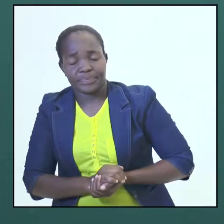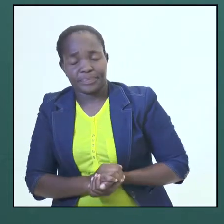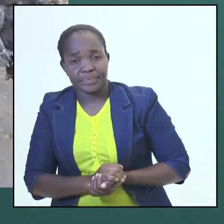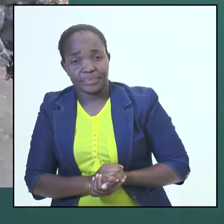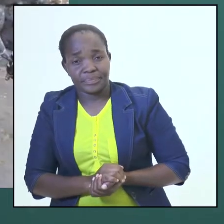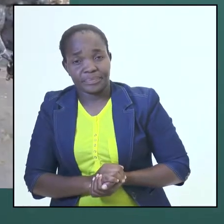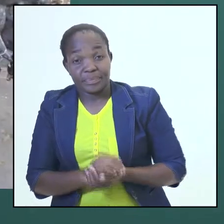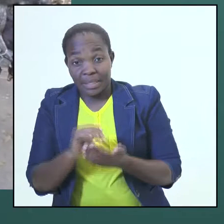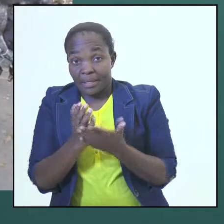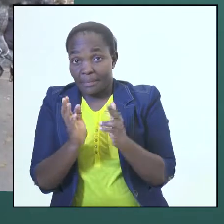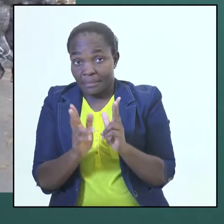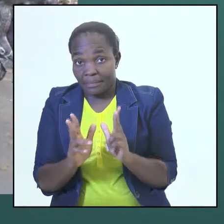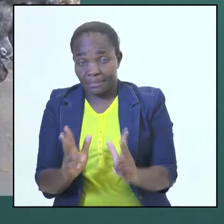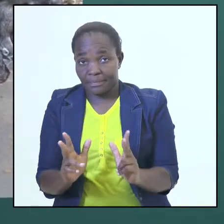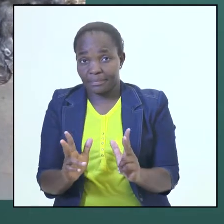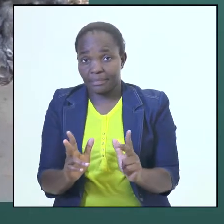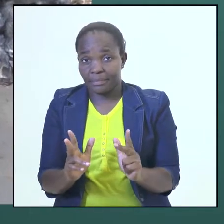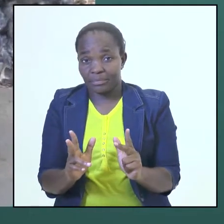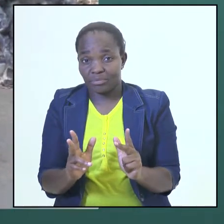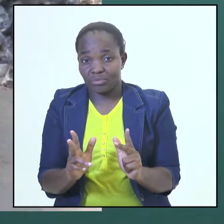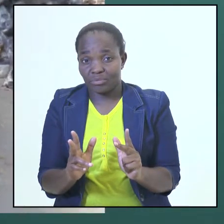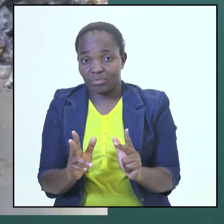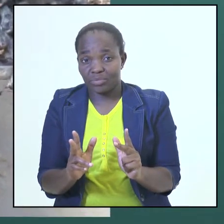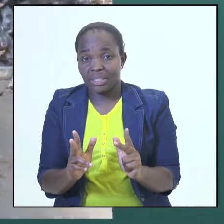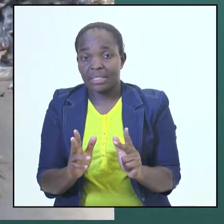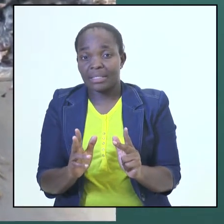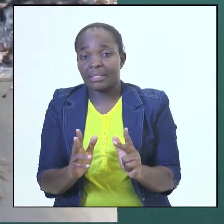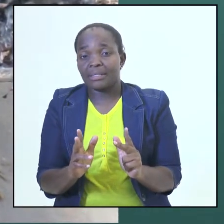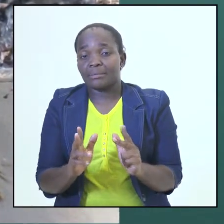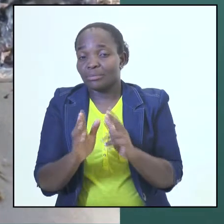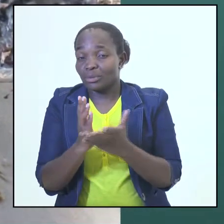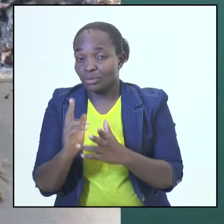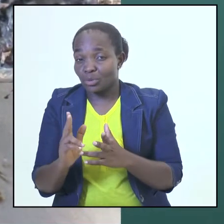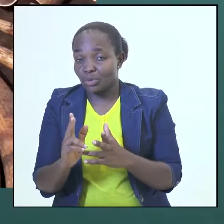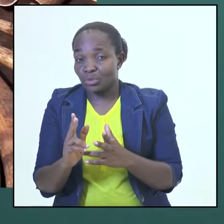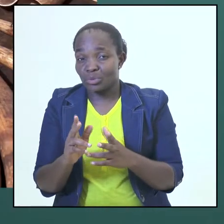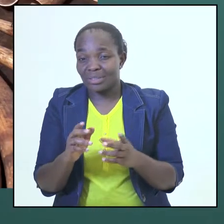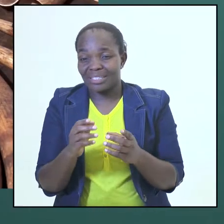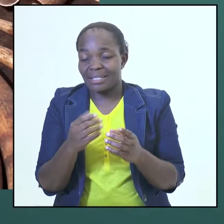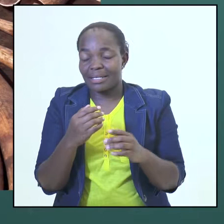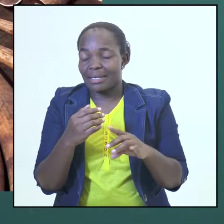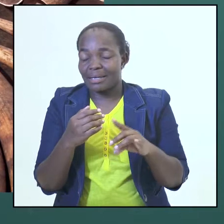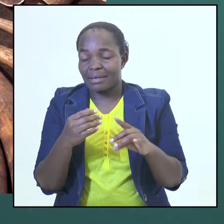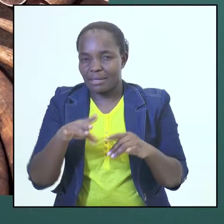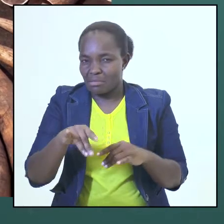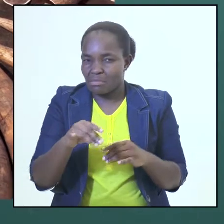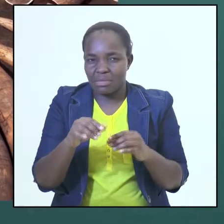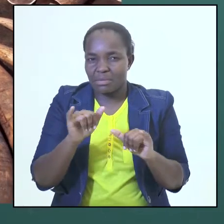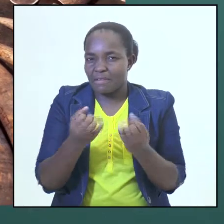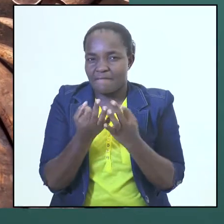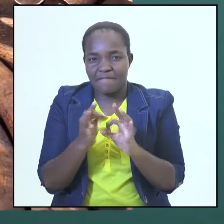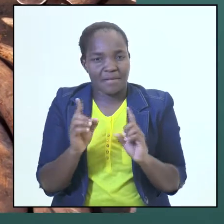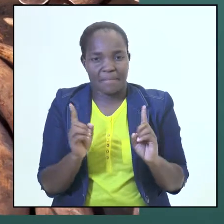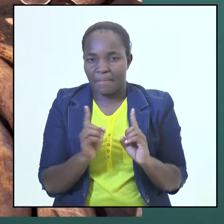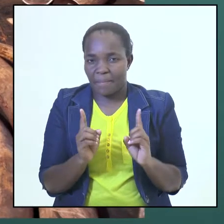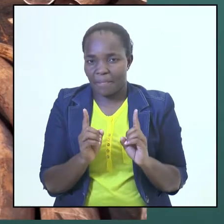Although again, some people argue that because of tourism, animals cannot exist peacefully and roam freely without being fenced off, watched